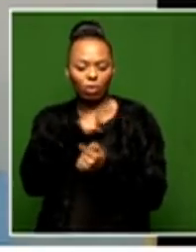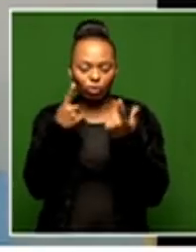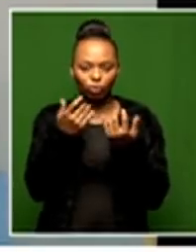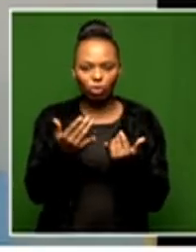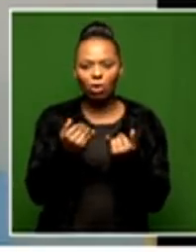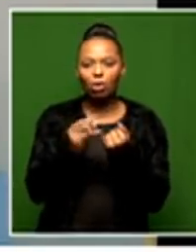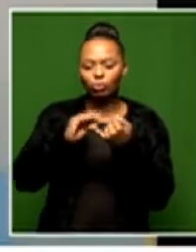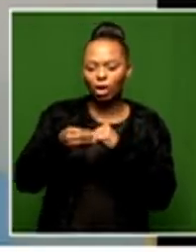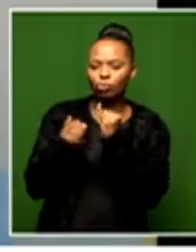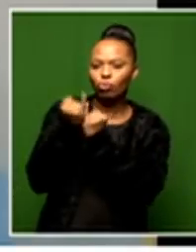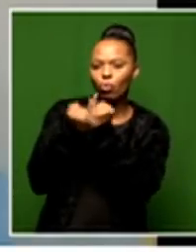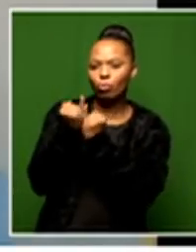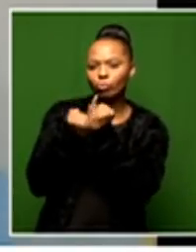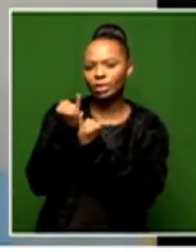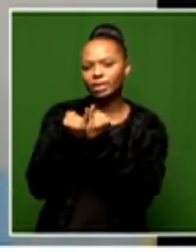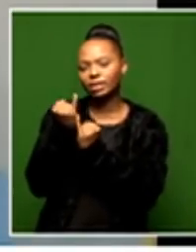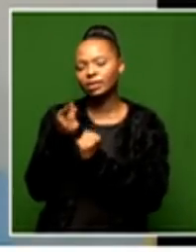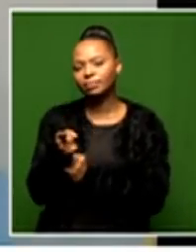competing against